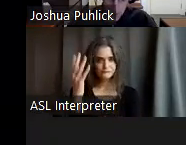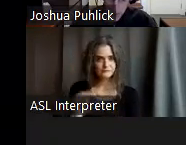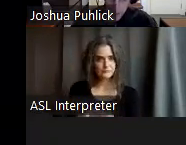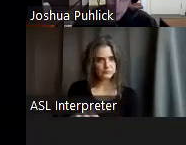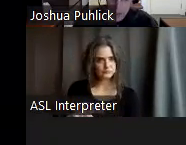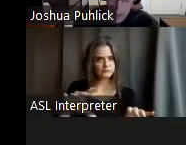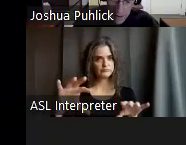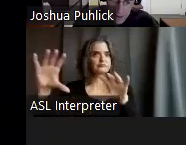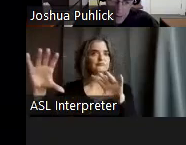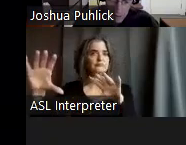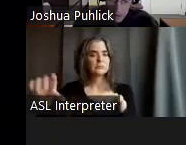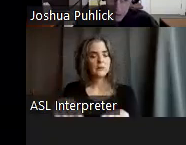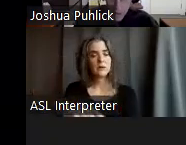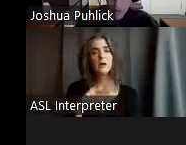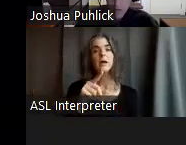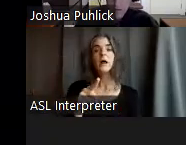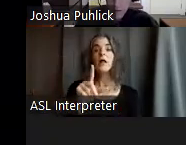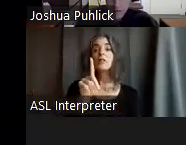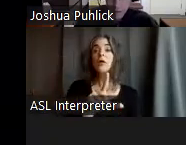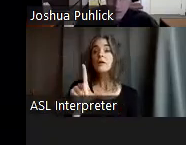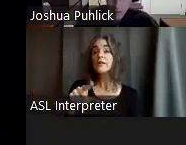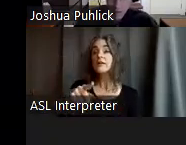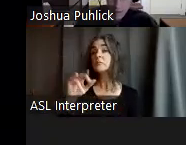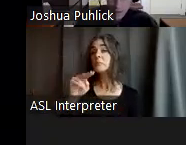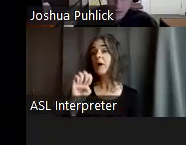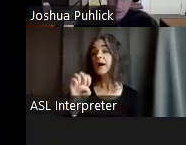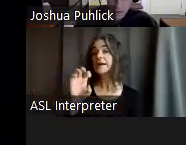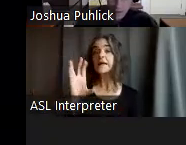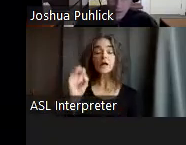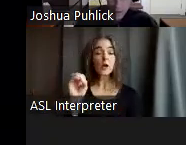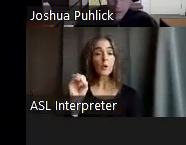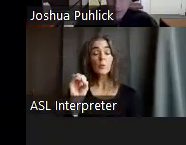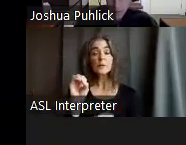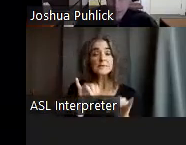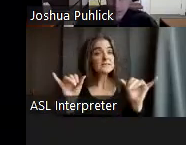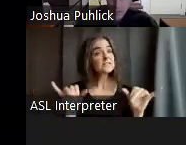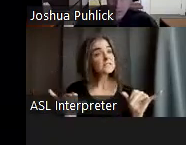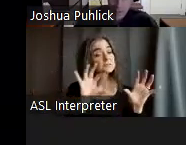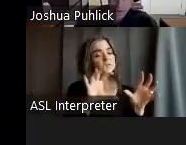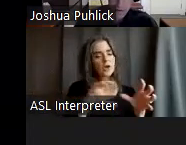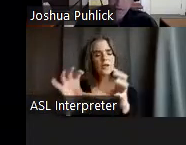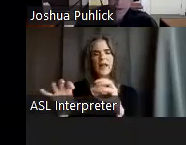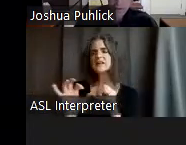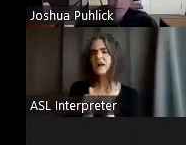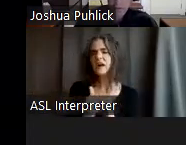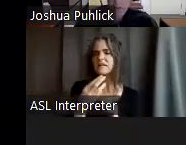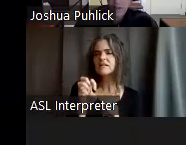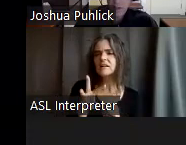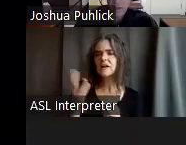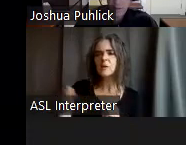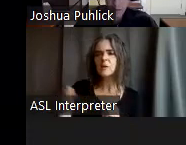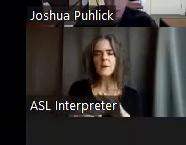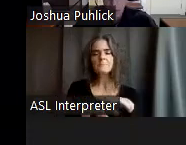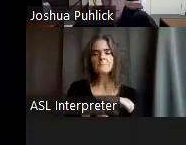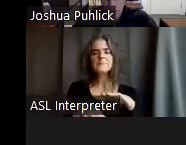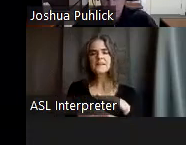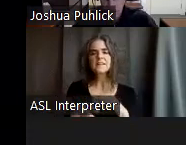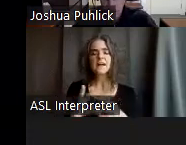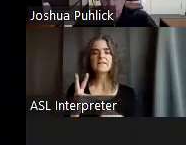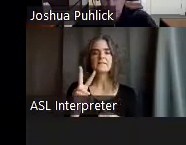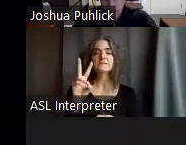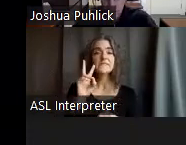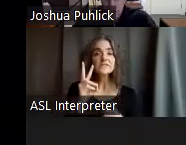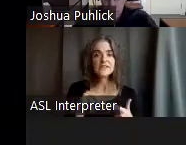And there's many ways that longleaf pine ecosystems are classified based on factors like vegetation, soils,